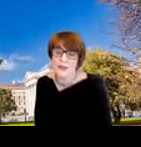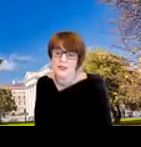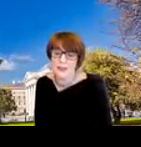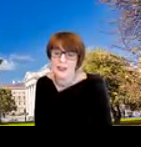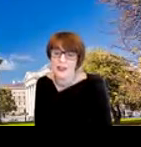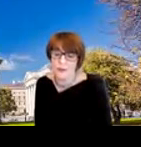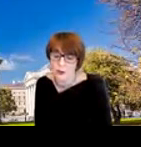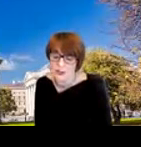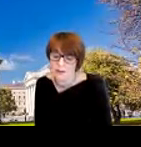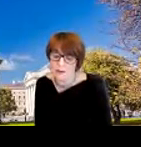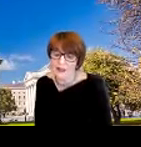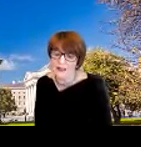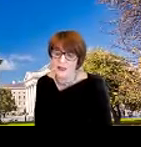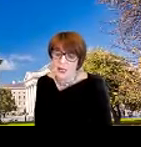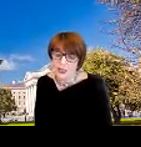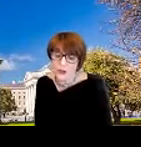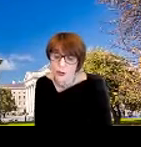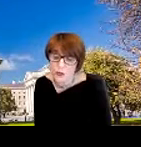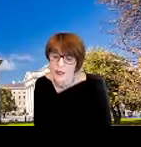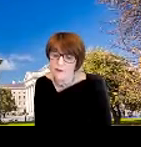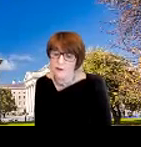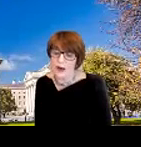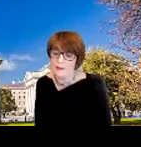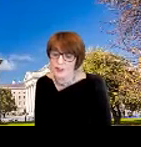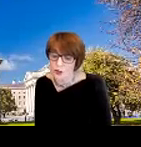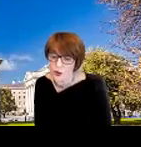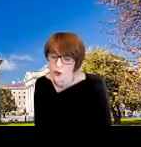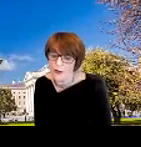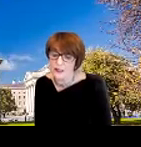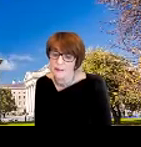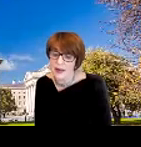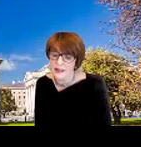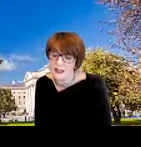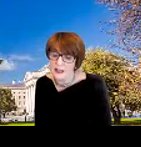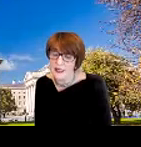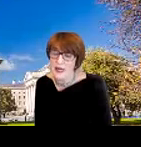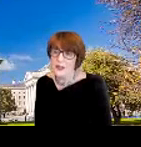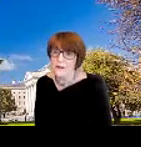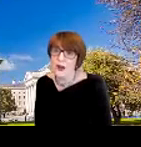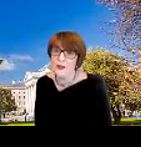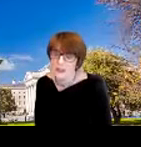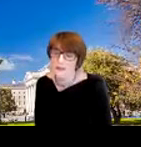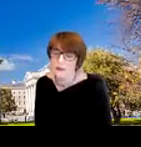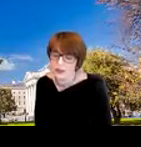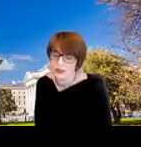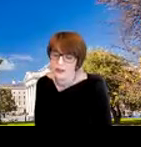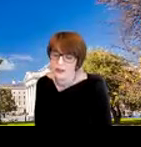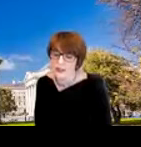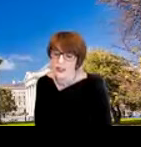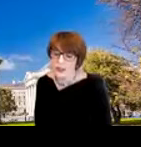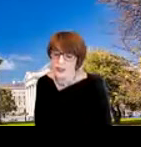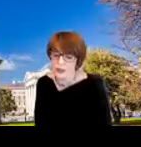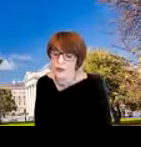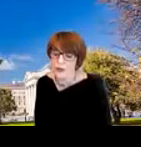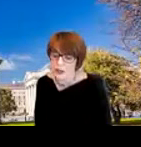intellectual disability were most impacted. So those who are living perhaps at home or independently, they found this most difficult.